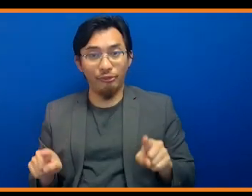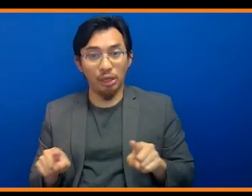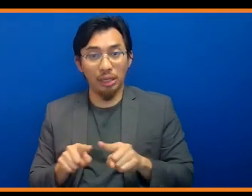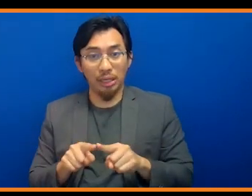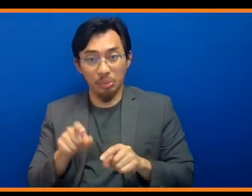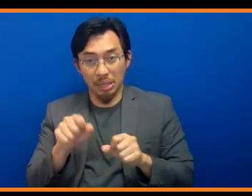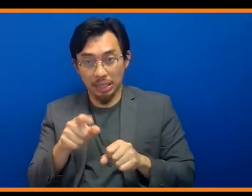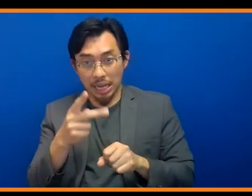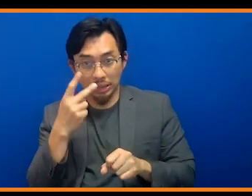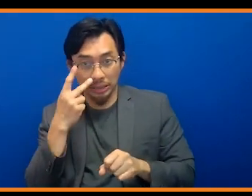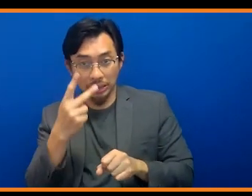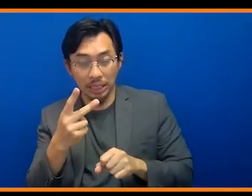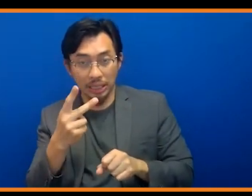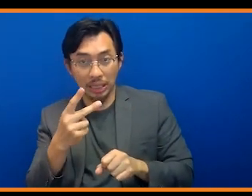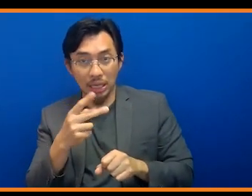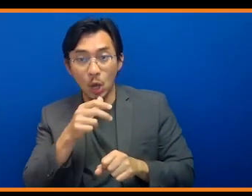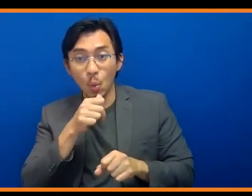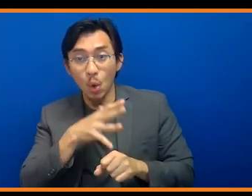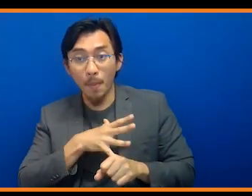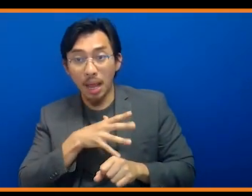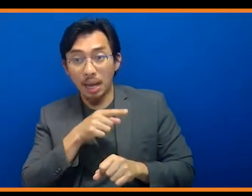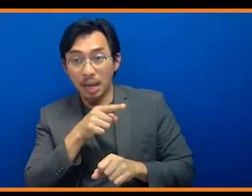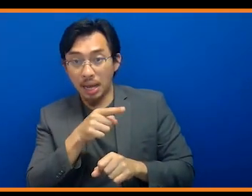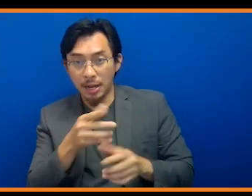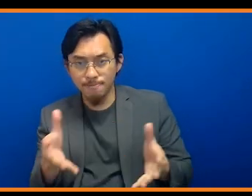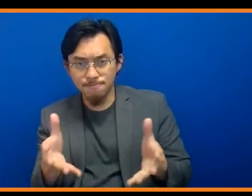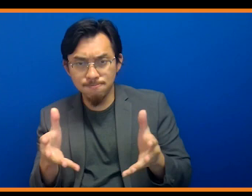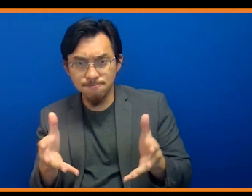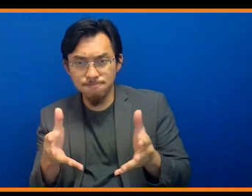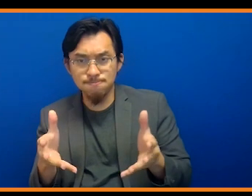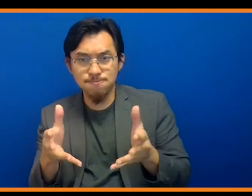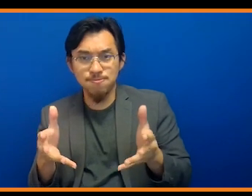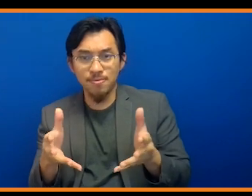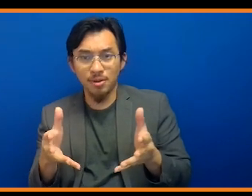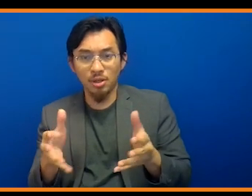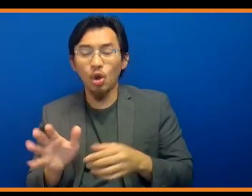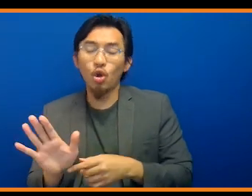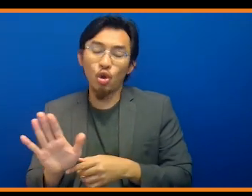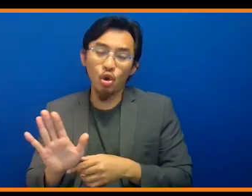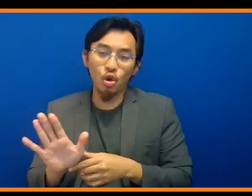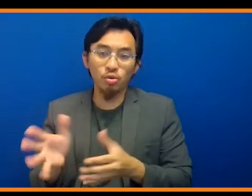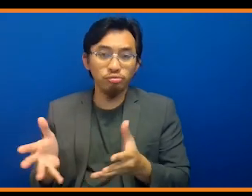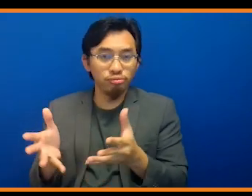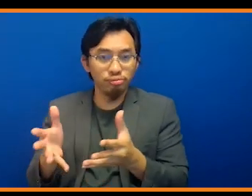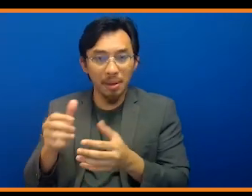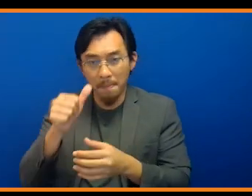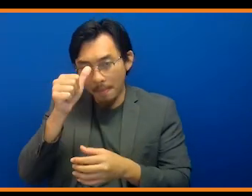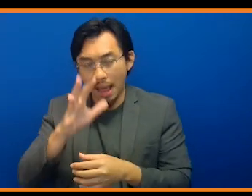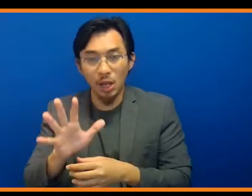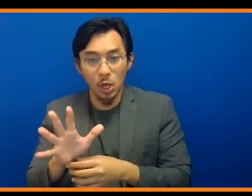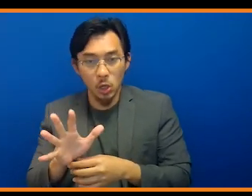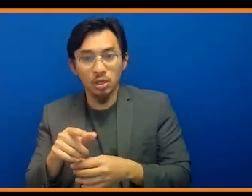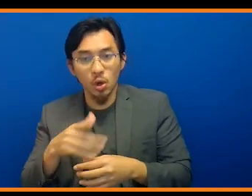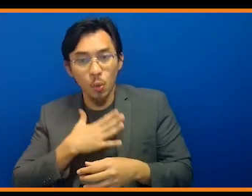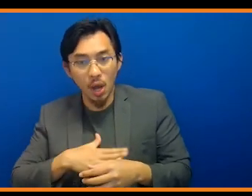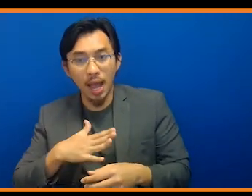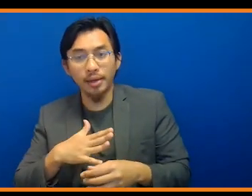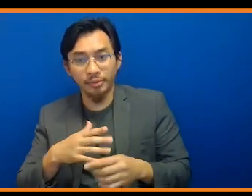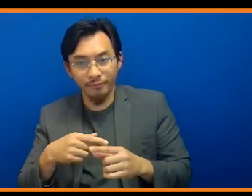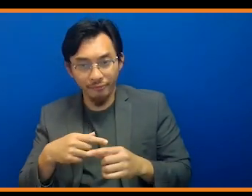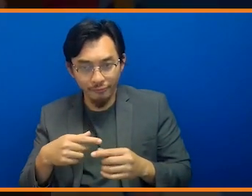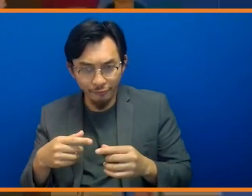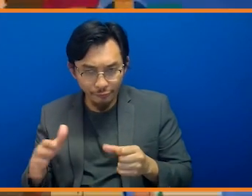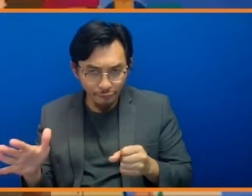that women are highly encouraged. Yeah. Not to discourage men, but then we want to also